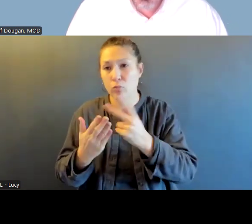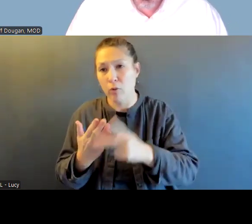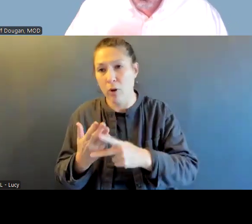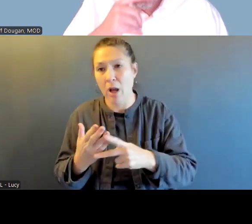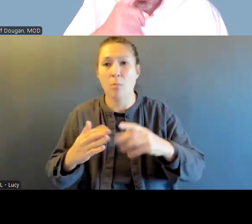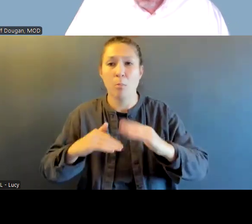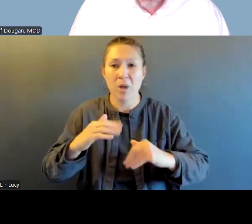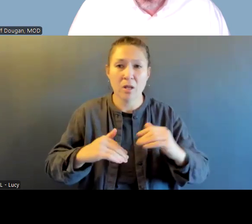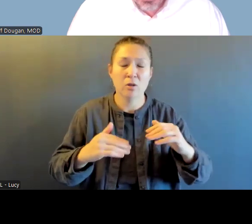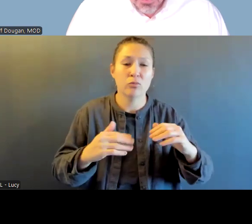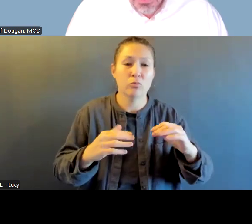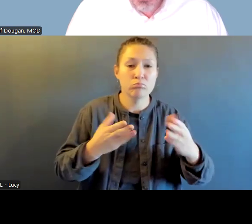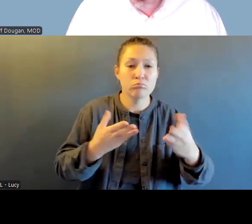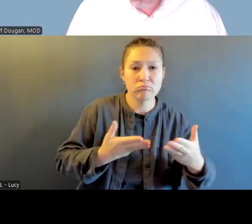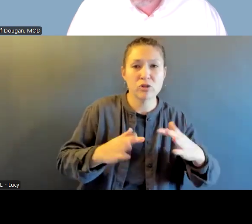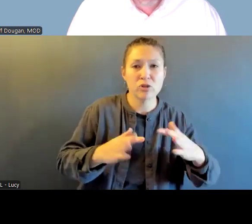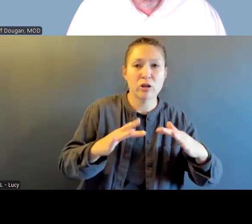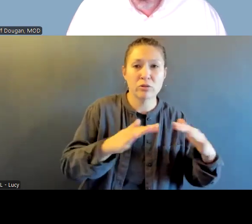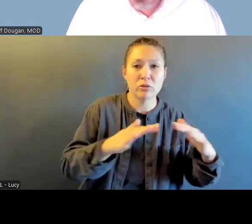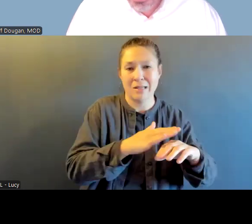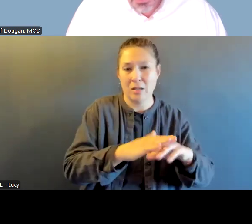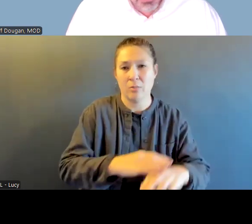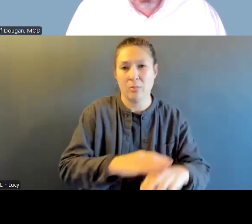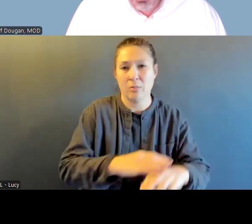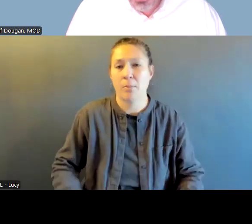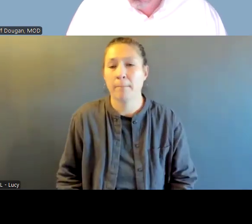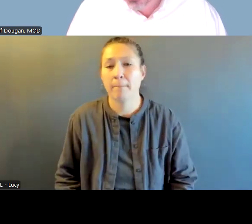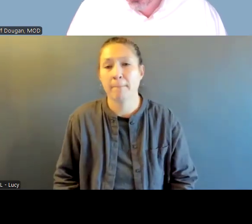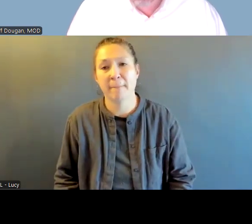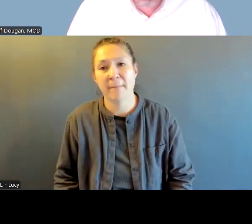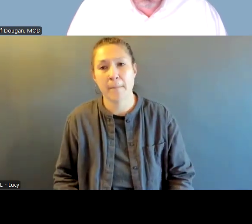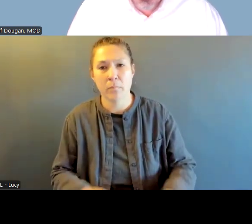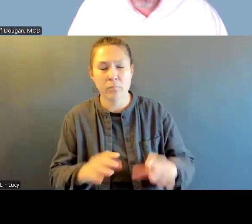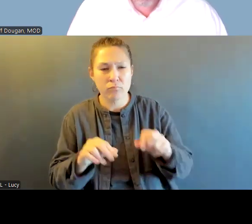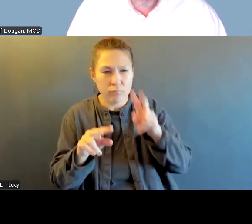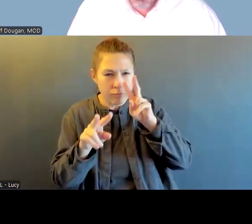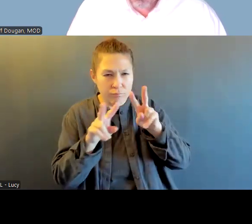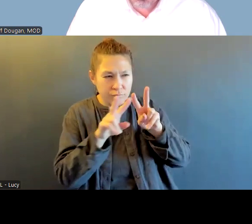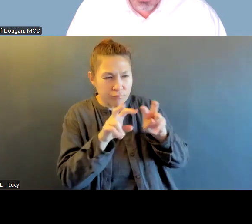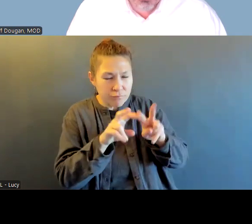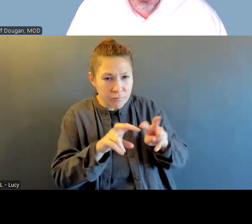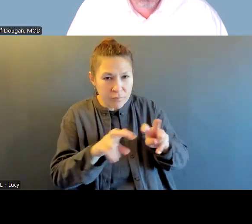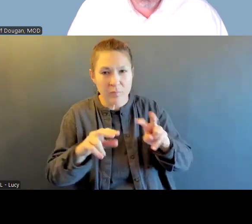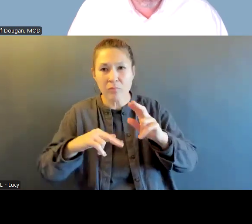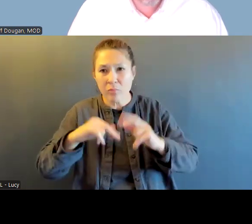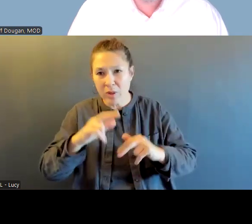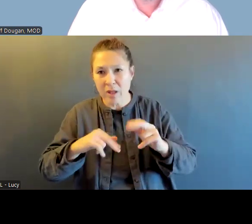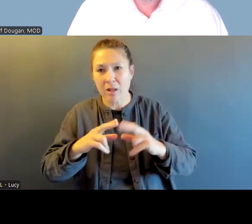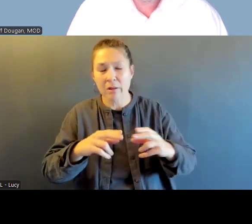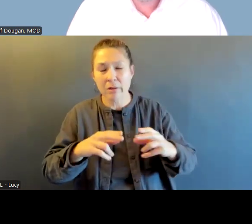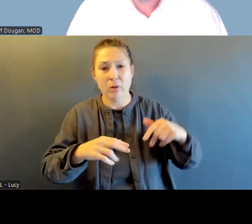accessible. This includes reviewing facilities like buildings, sidewalks, and public spaces to ensure they comply with the